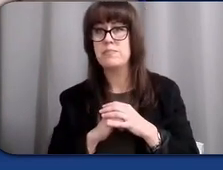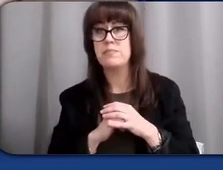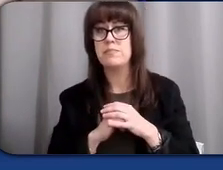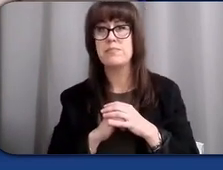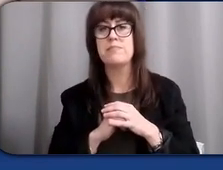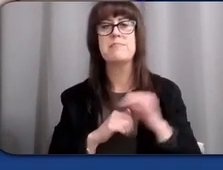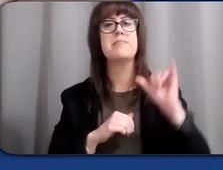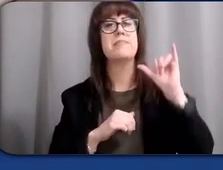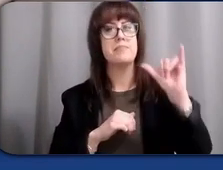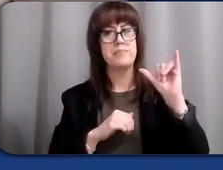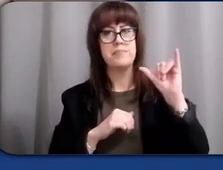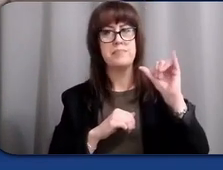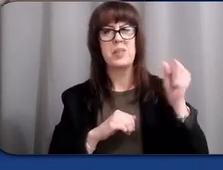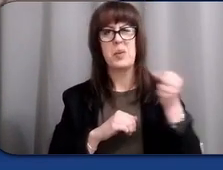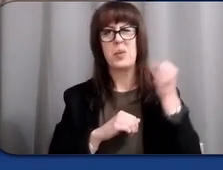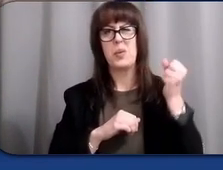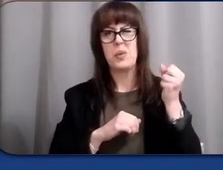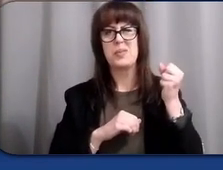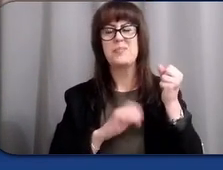Stand by.